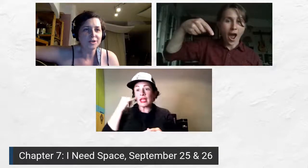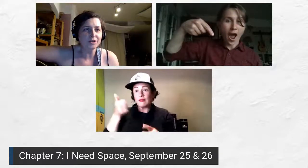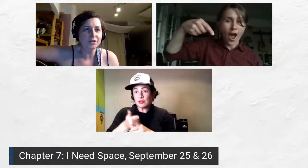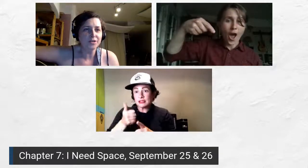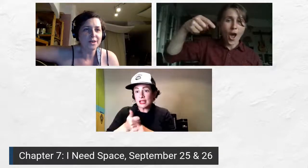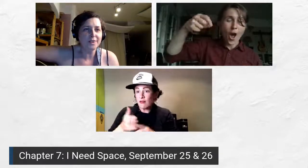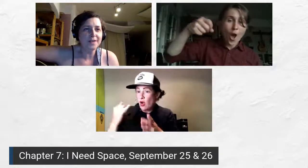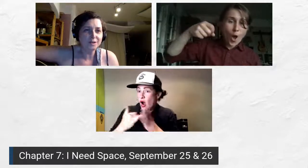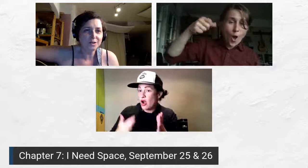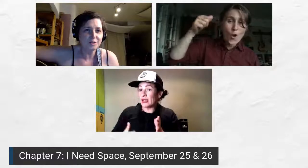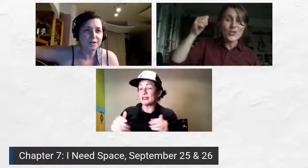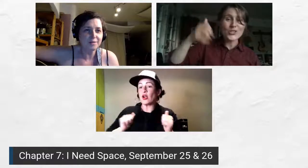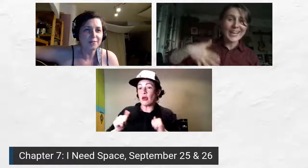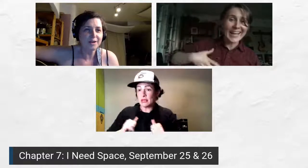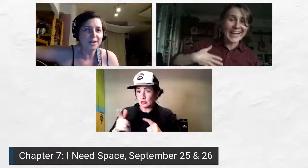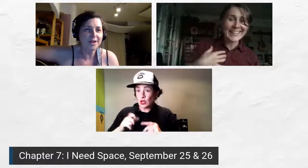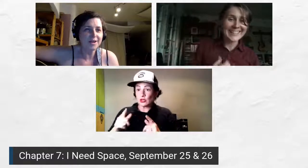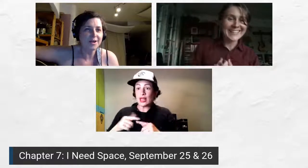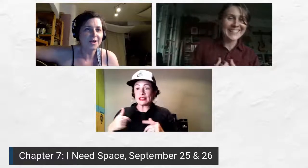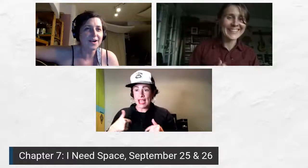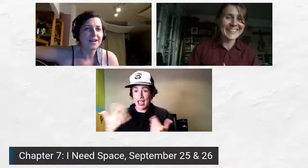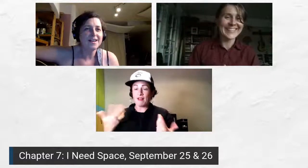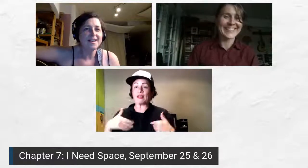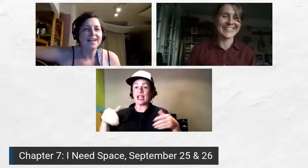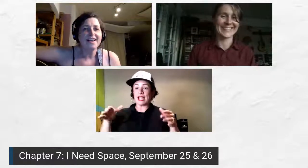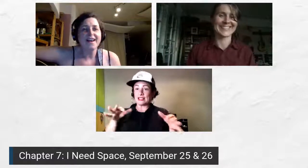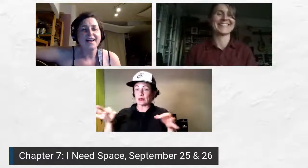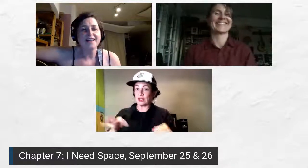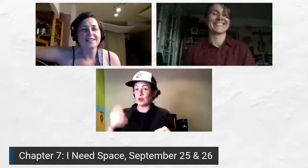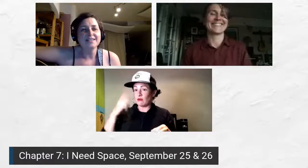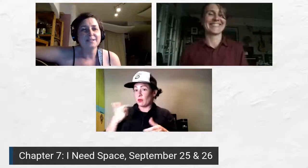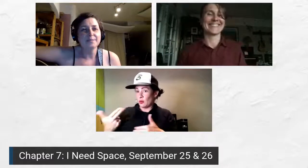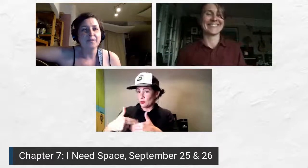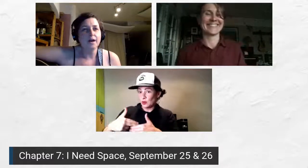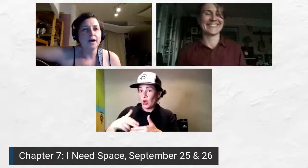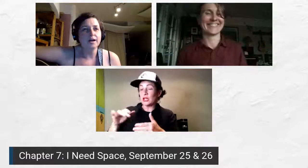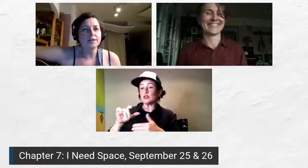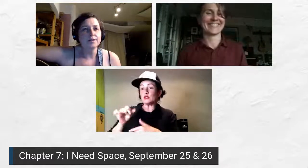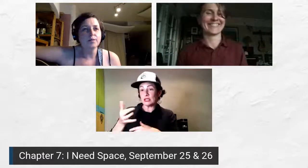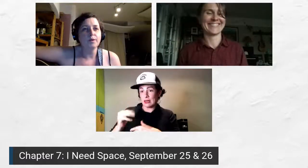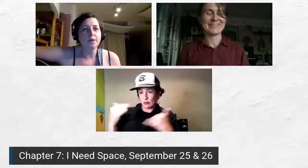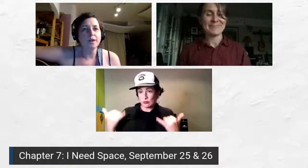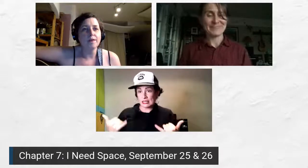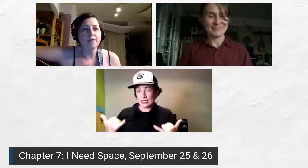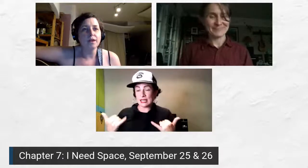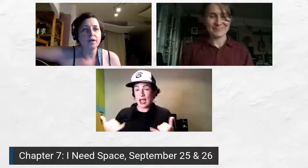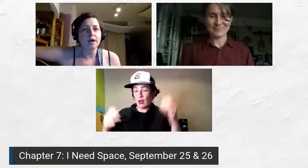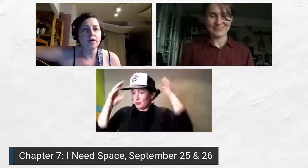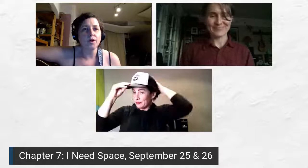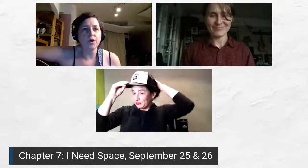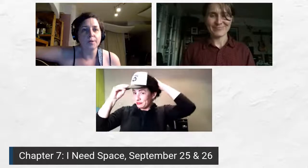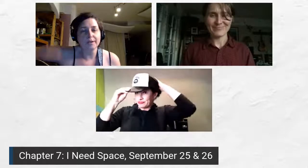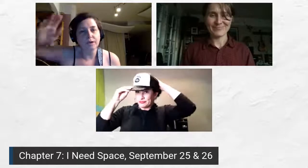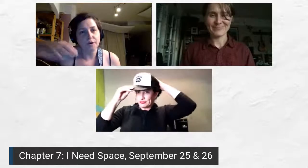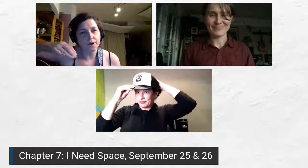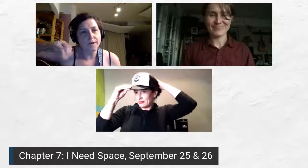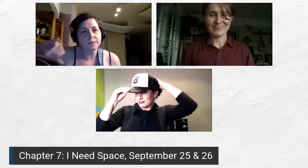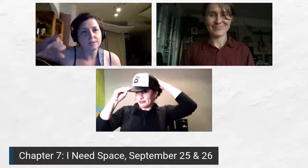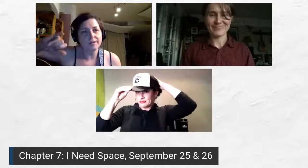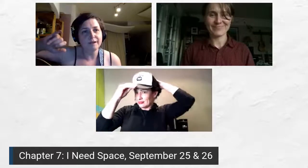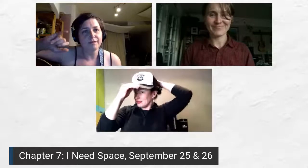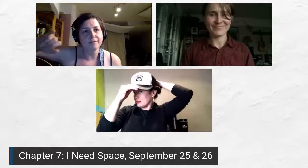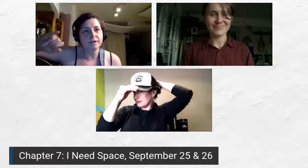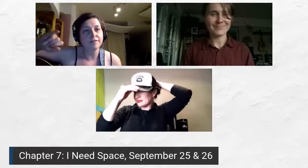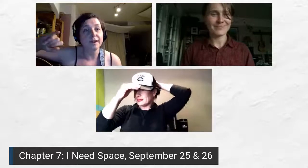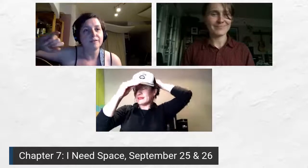instruction email from me with a link to join this stream right here. And so when we figure